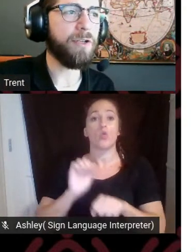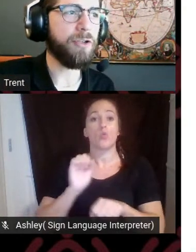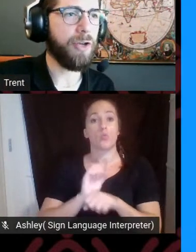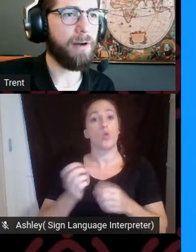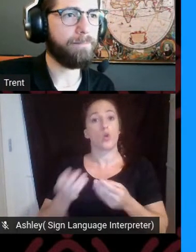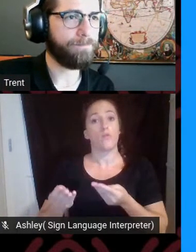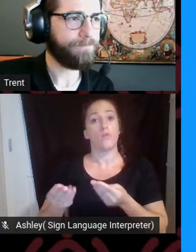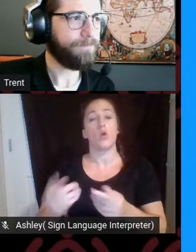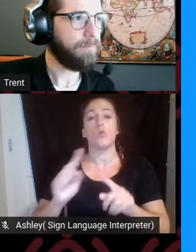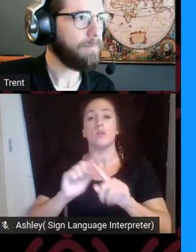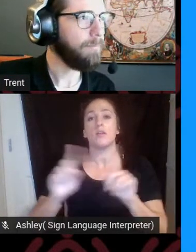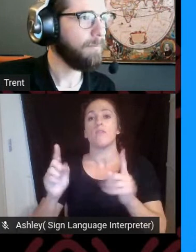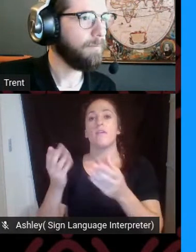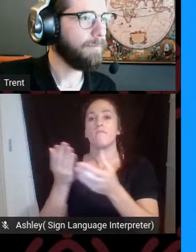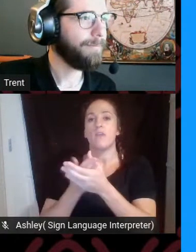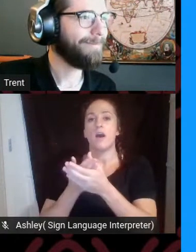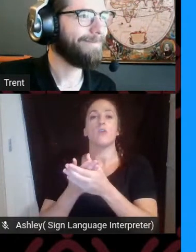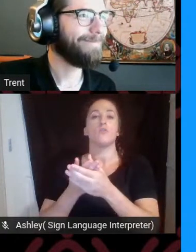files that you can share.